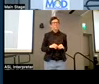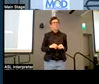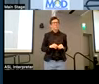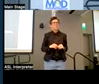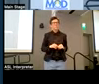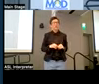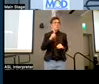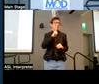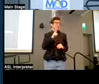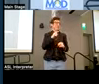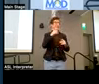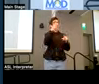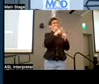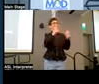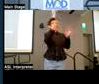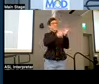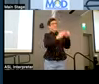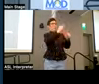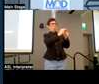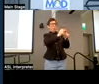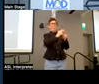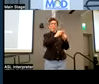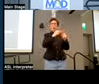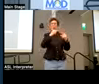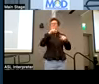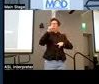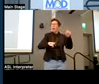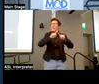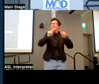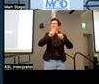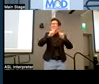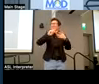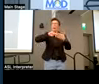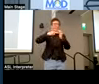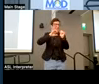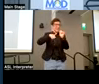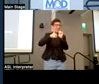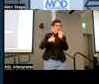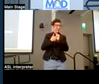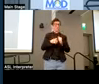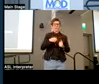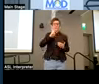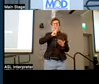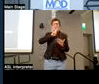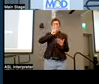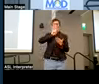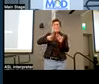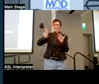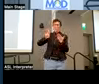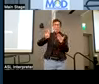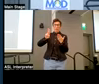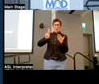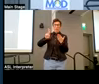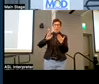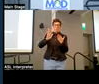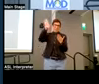big, it's actually a big word. a simple word, but it's a big word. has a lot of meaning. And since I've been the secretary since 18, you know, I